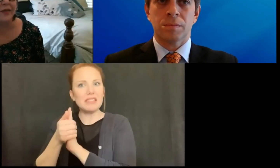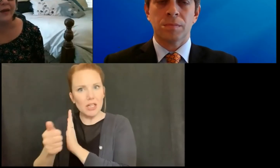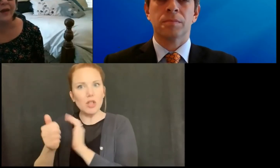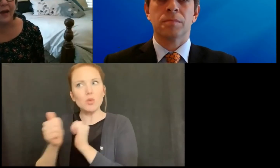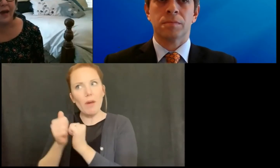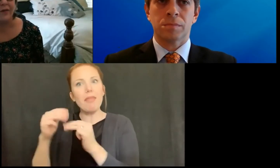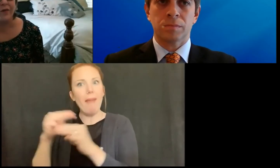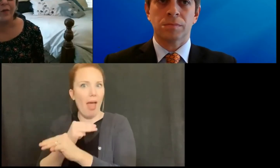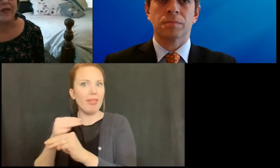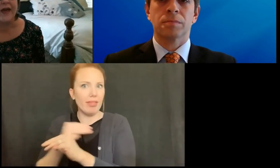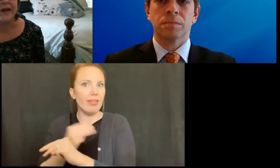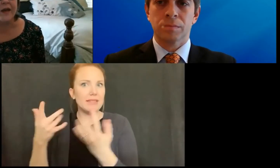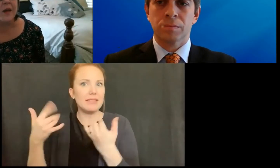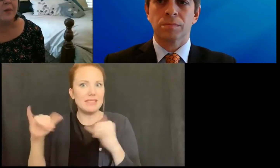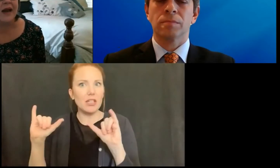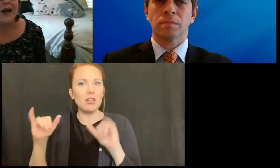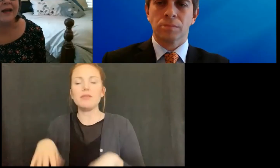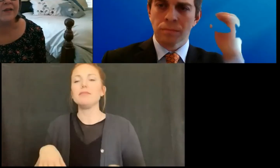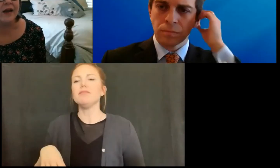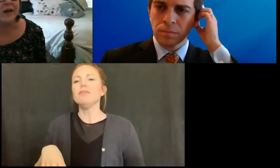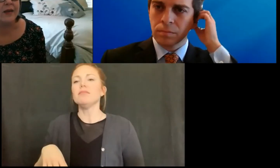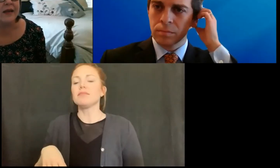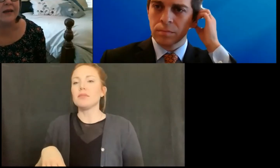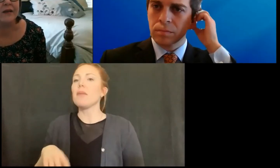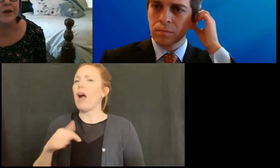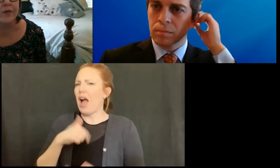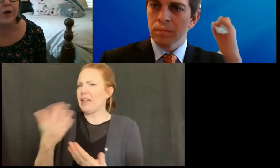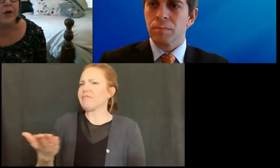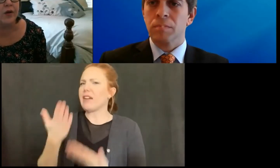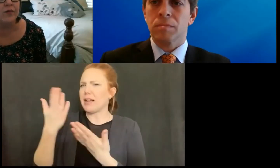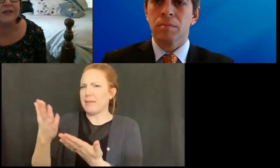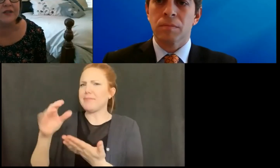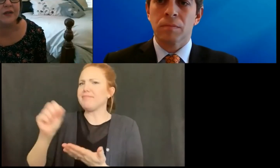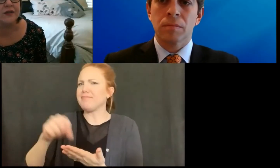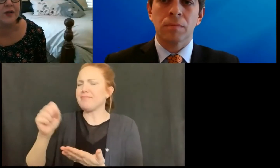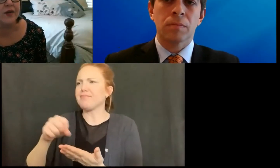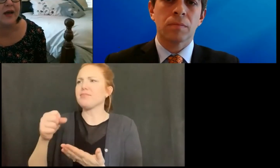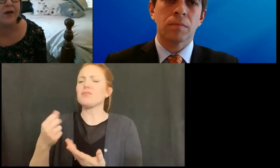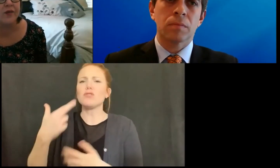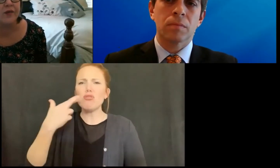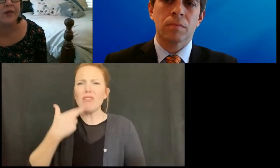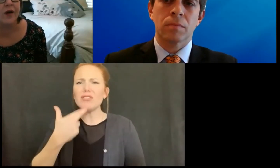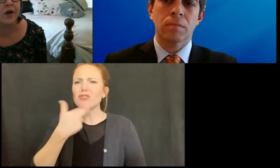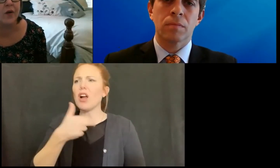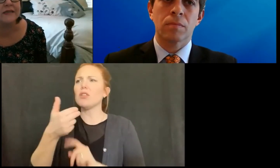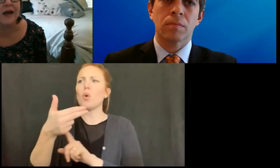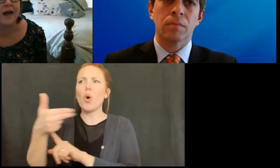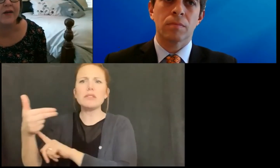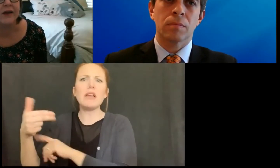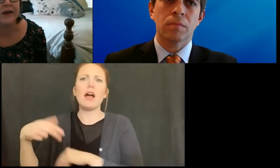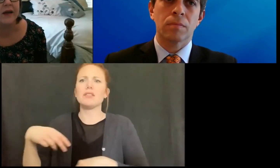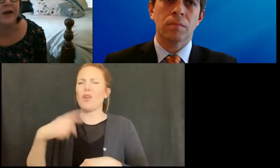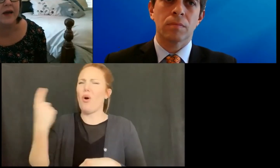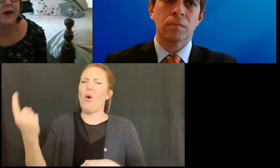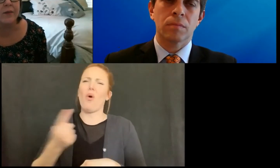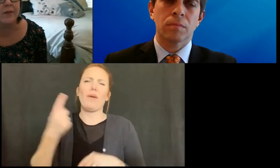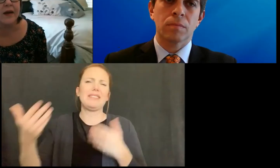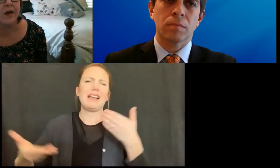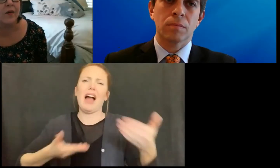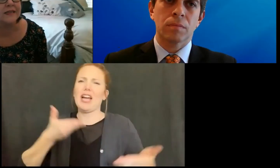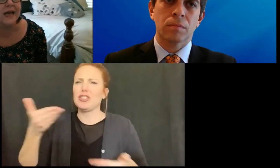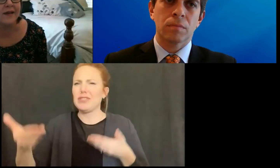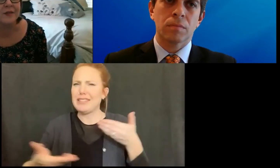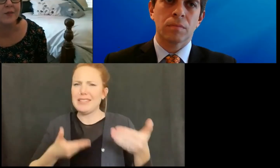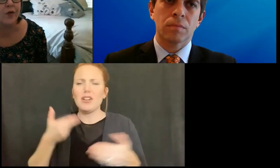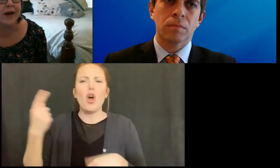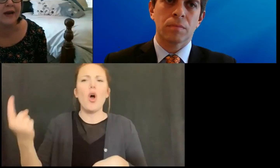math for that. But I highly recommend restaurants, hotels, they're always hiring and